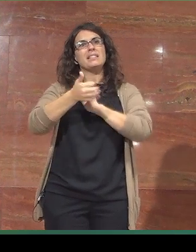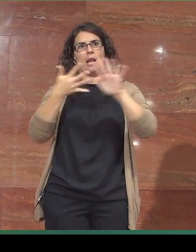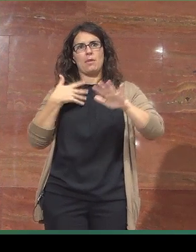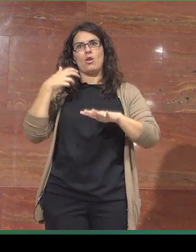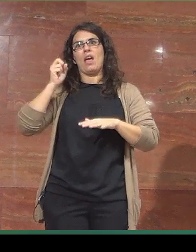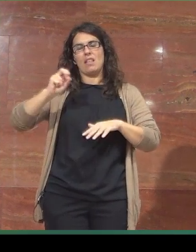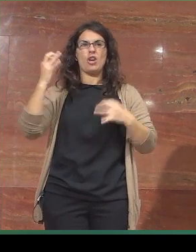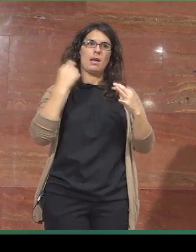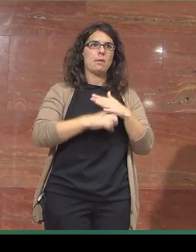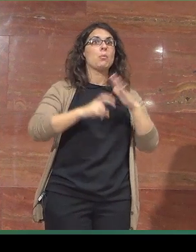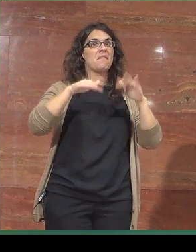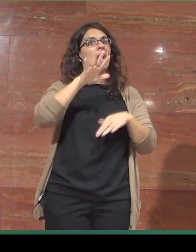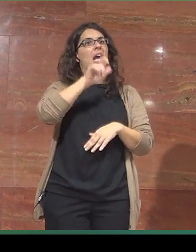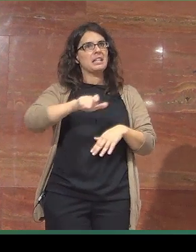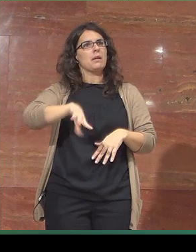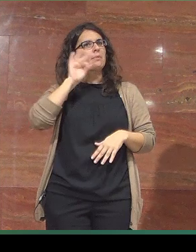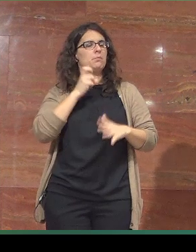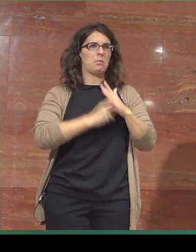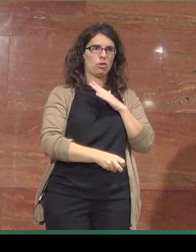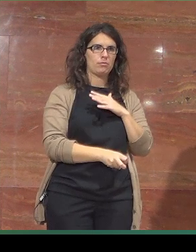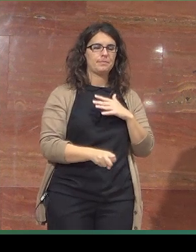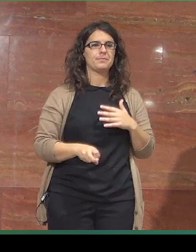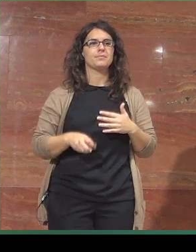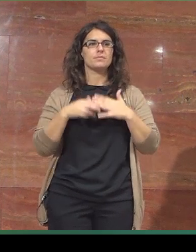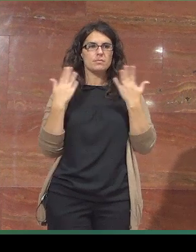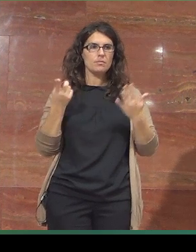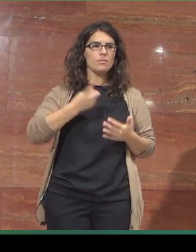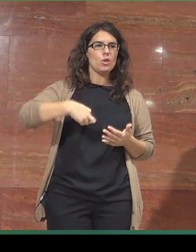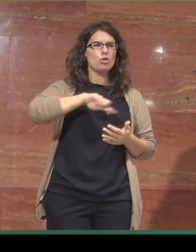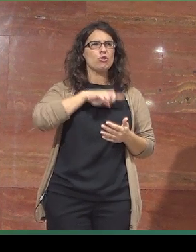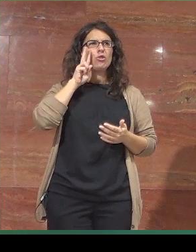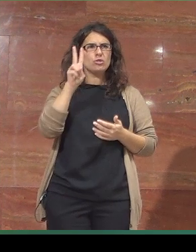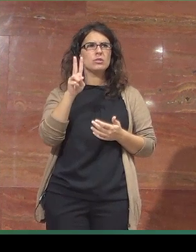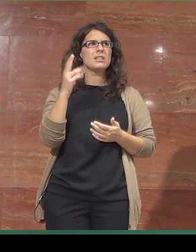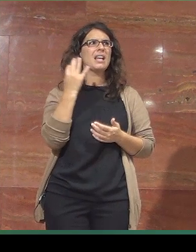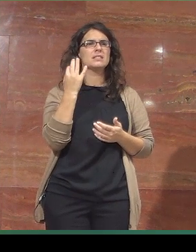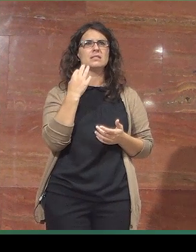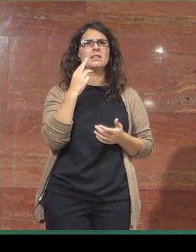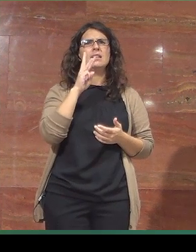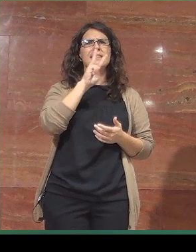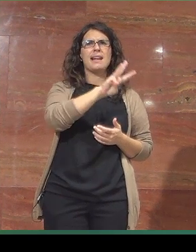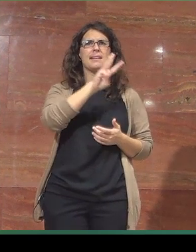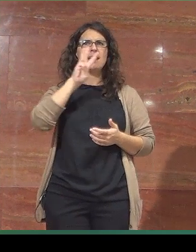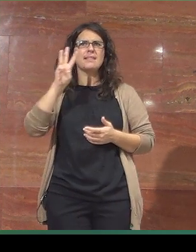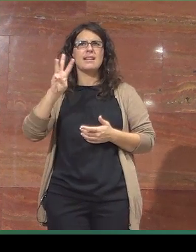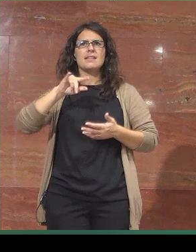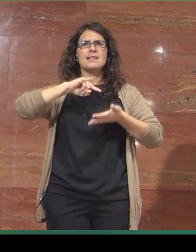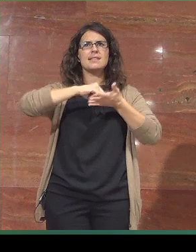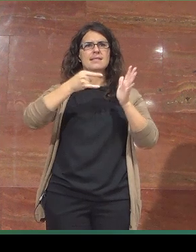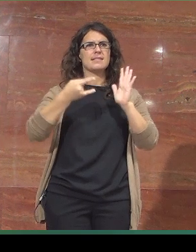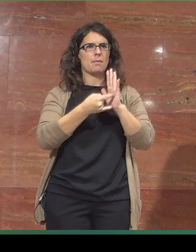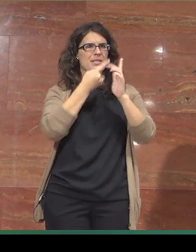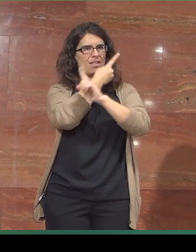fact that there were 33 different systems, wayfinding systems on street in the central area.